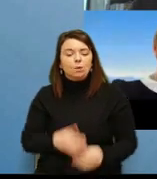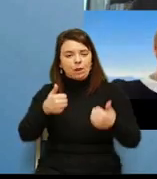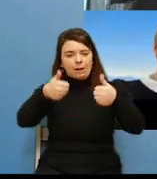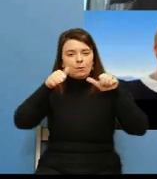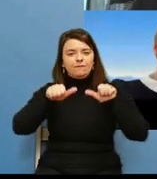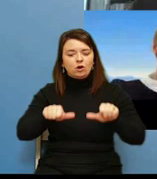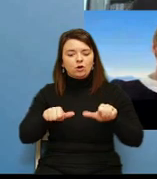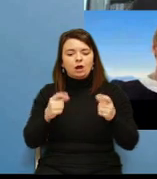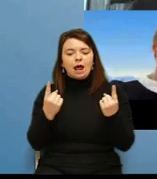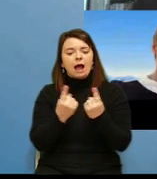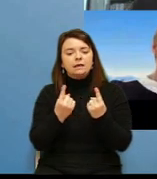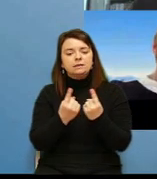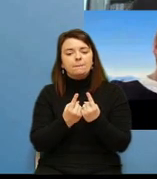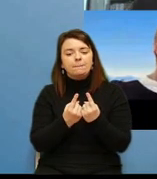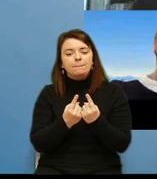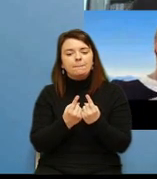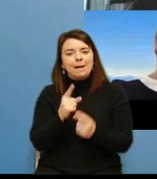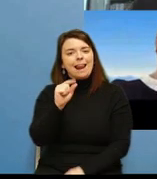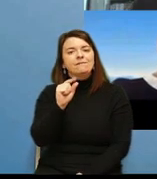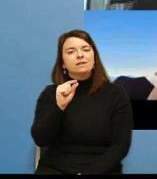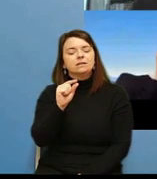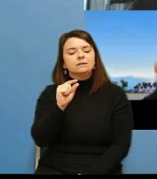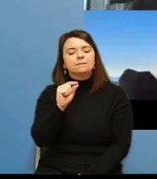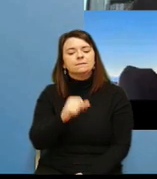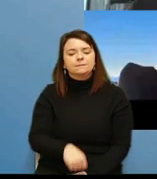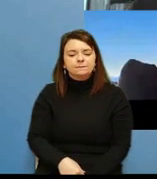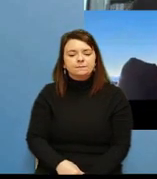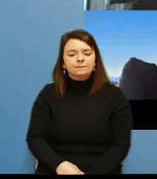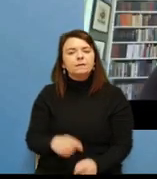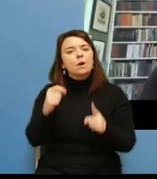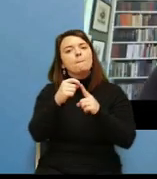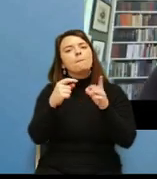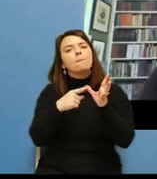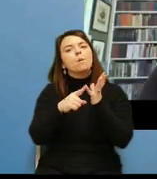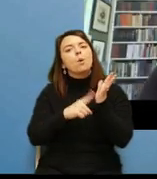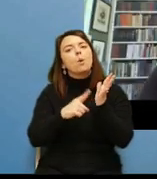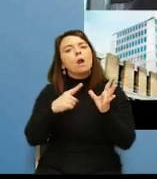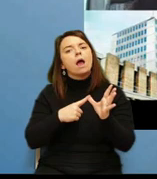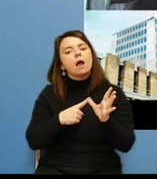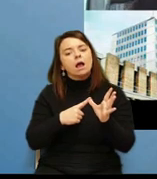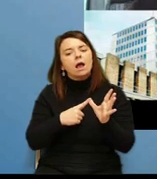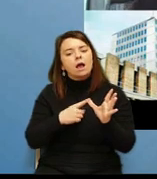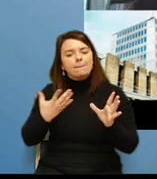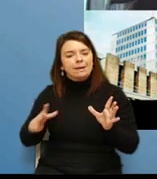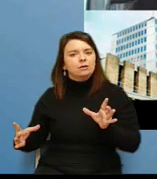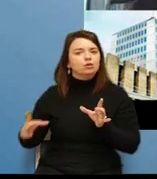thanks, Gina. We'll move on to item 11. I